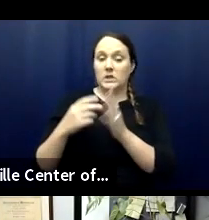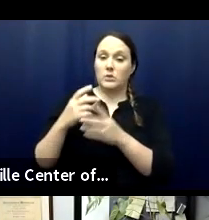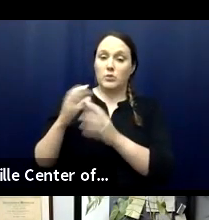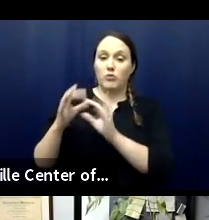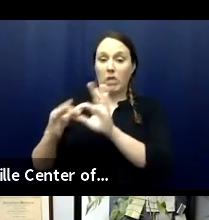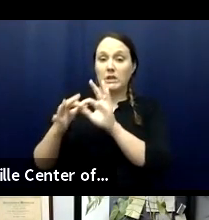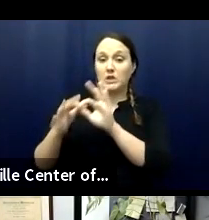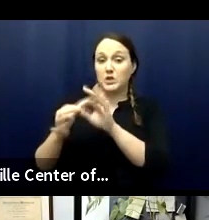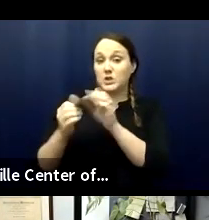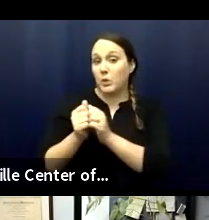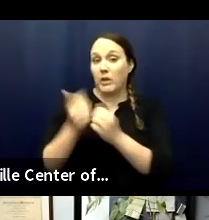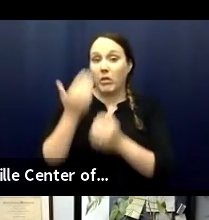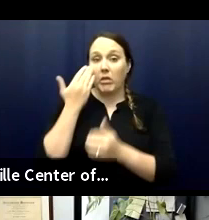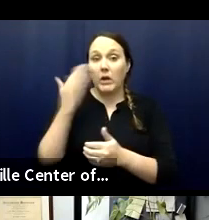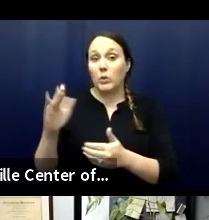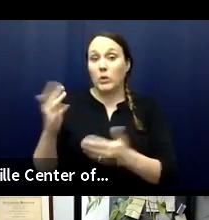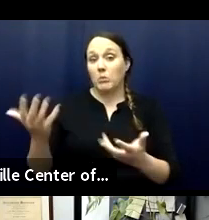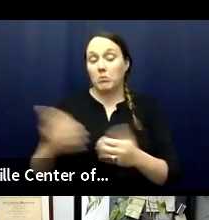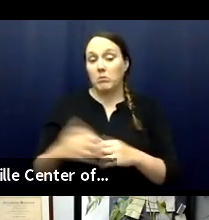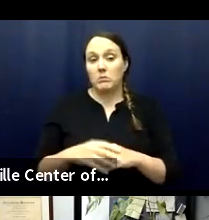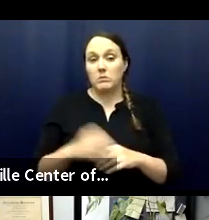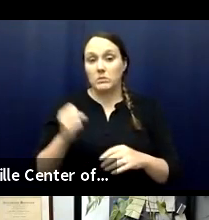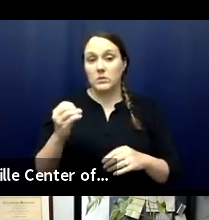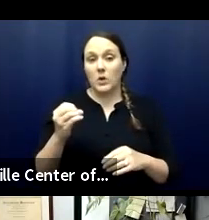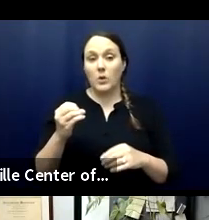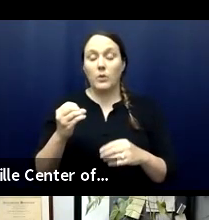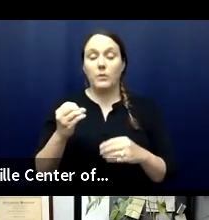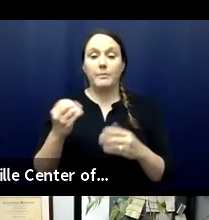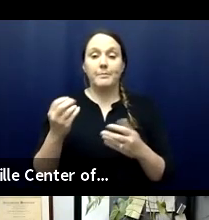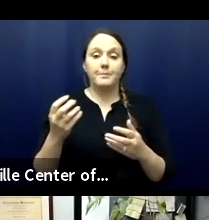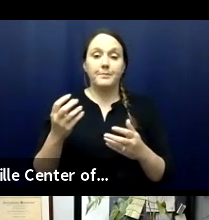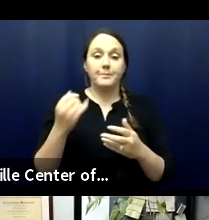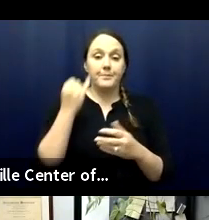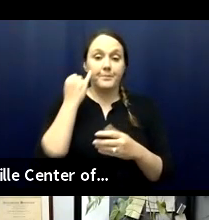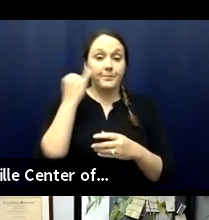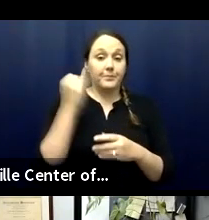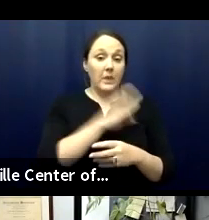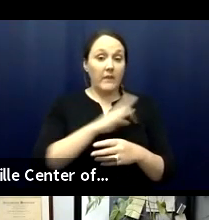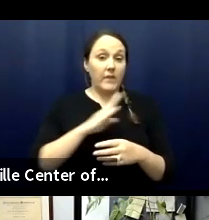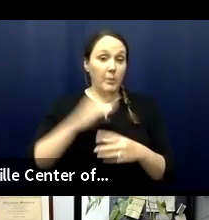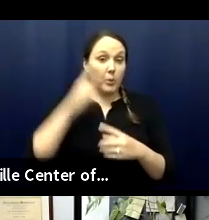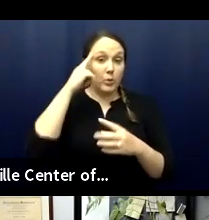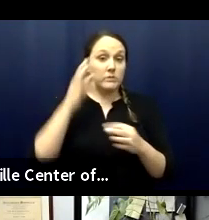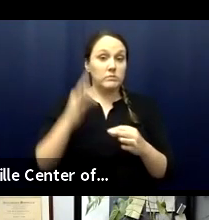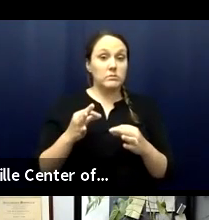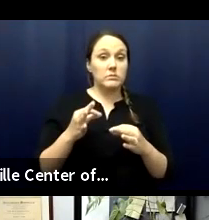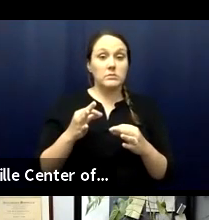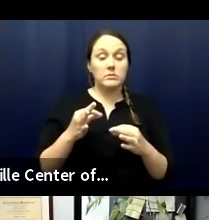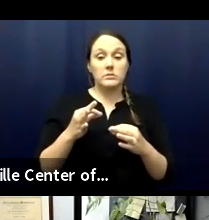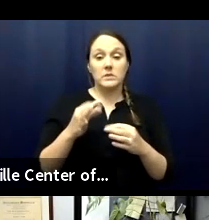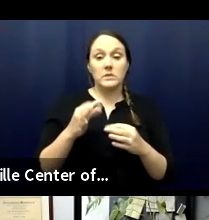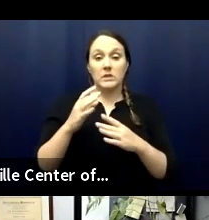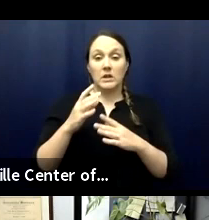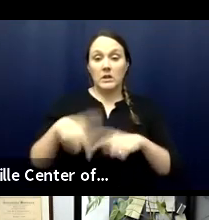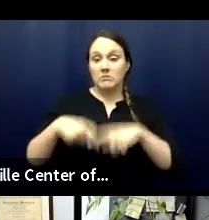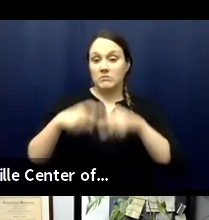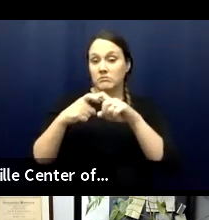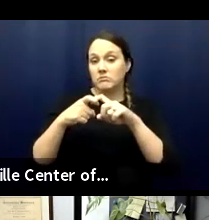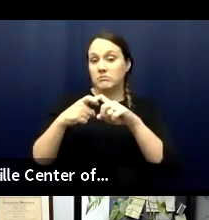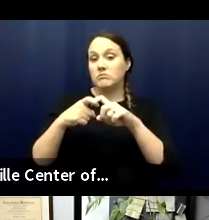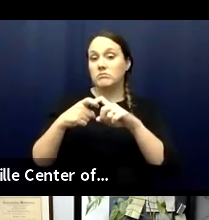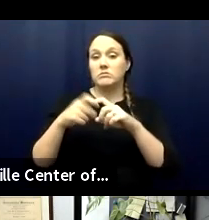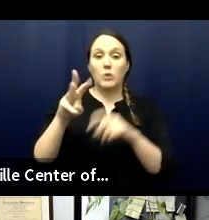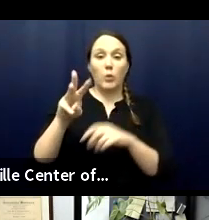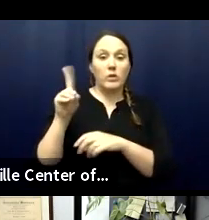don't know. And so, and if the board does choose to table this or withdraw